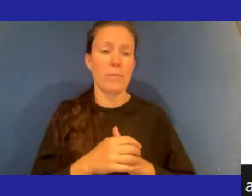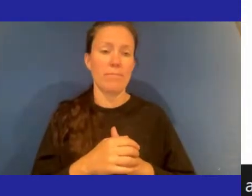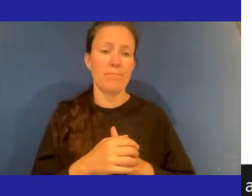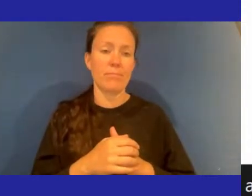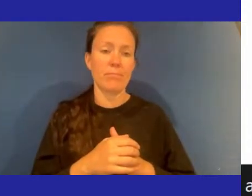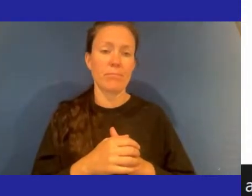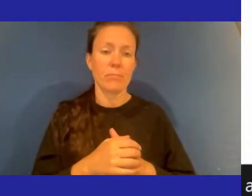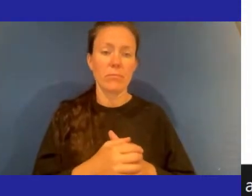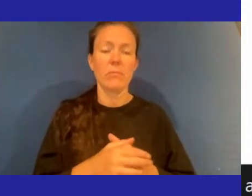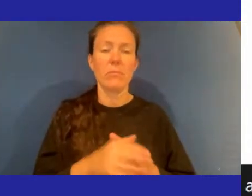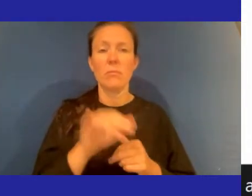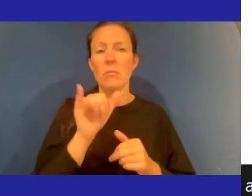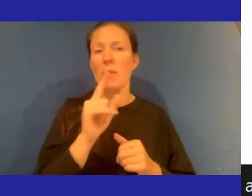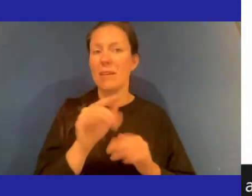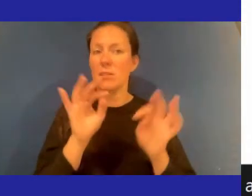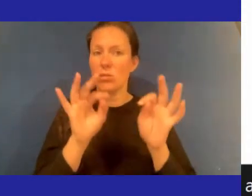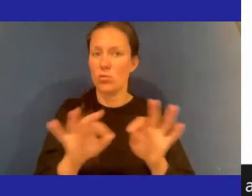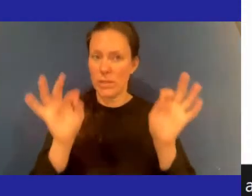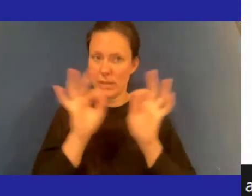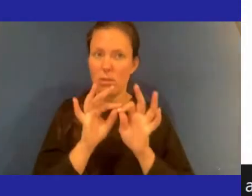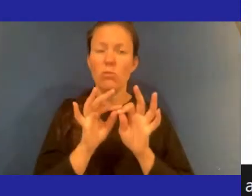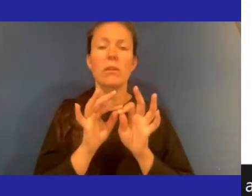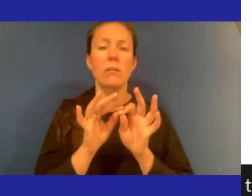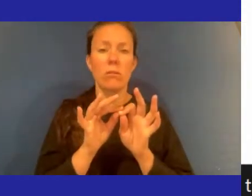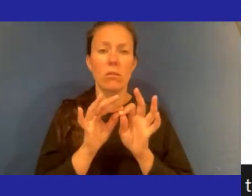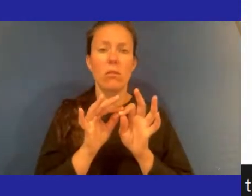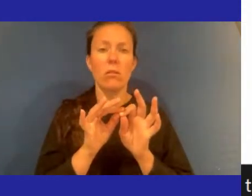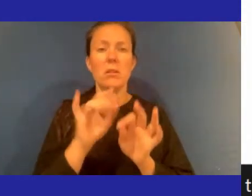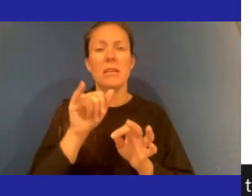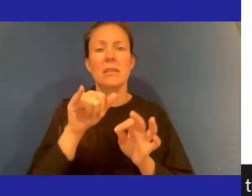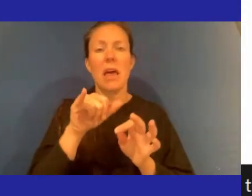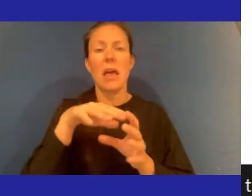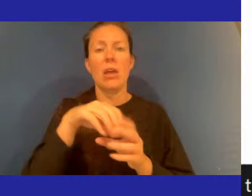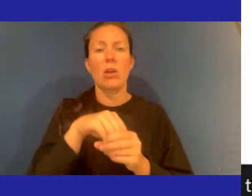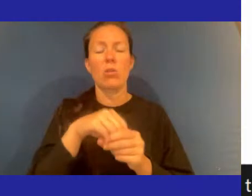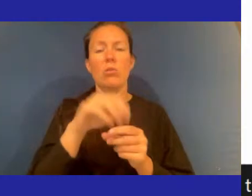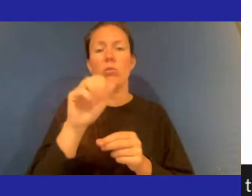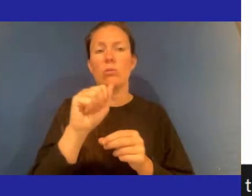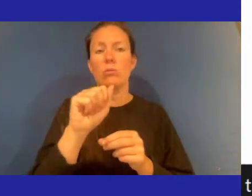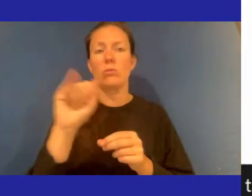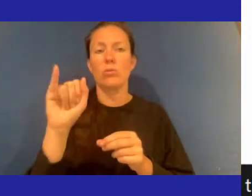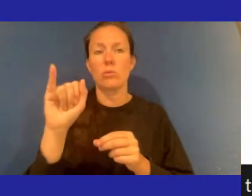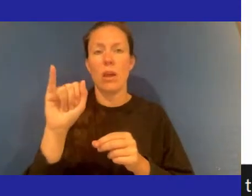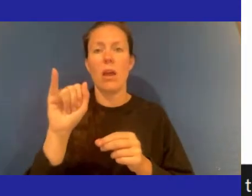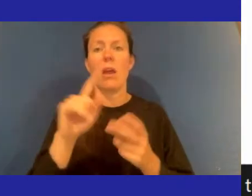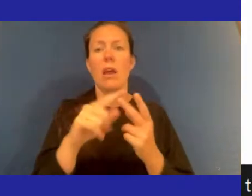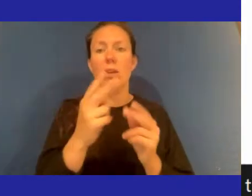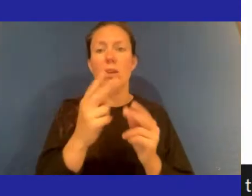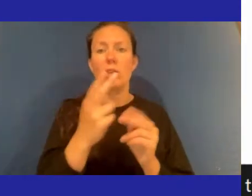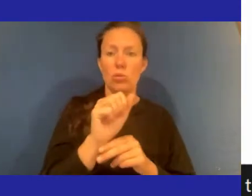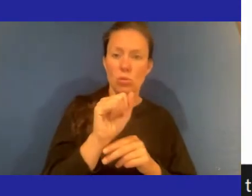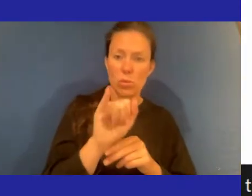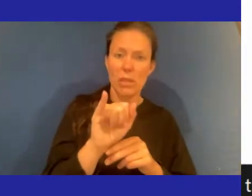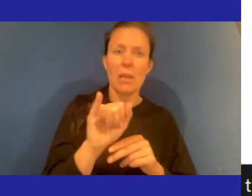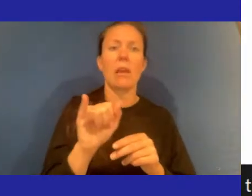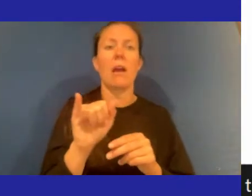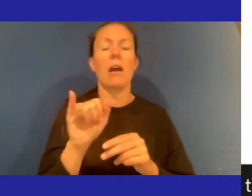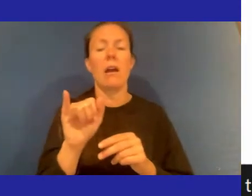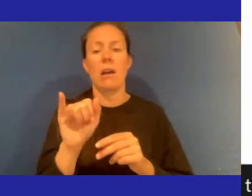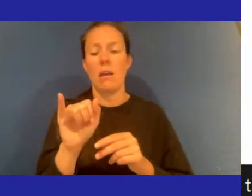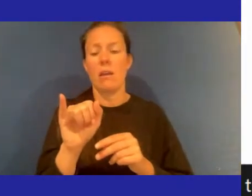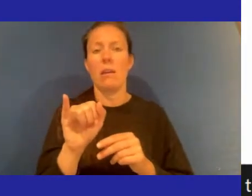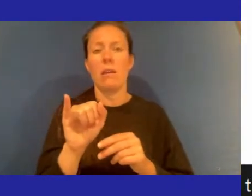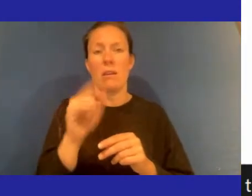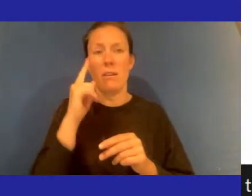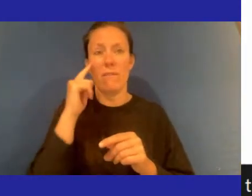very critical because it encompasses AI, the use of AI within our